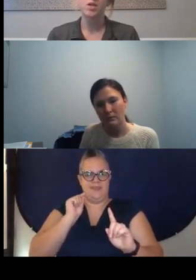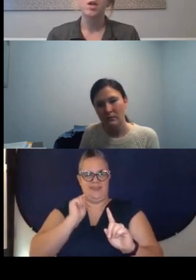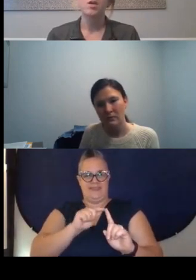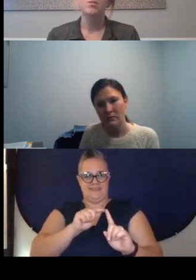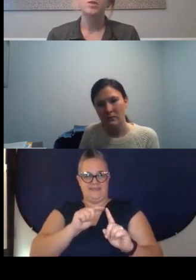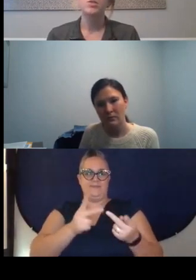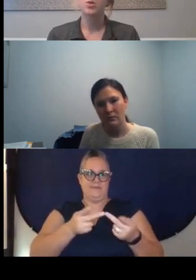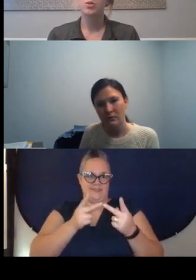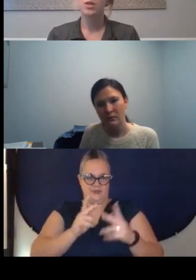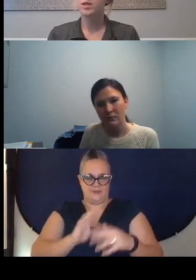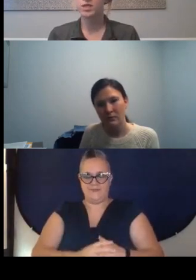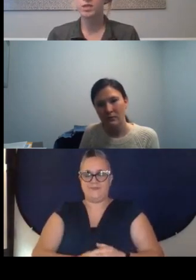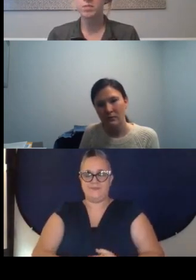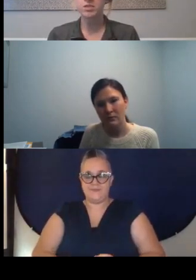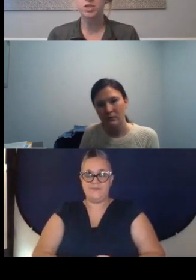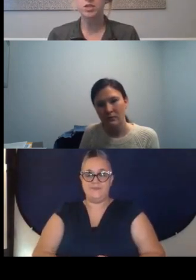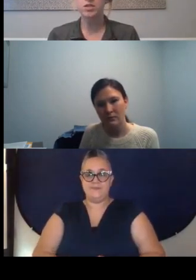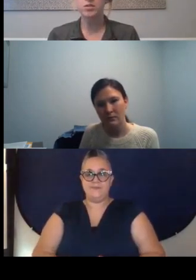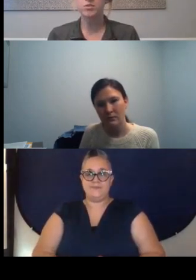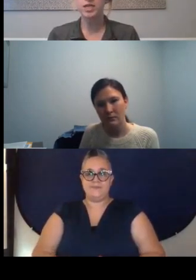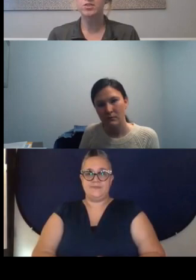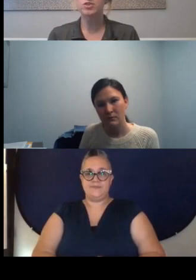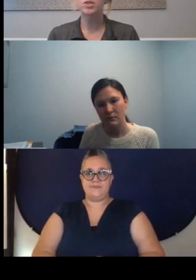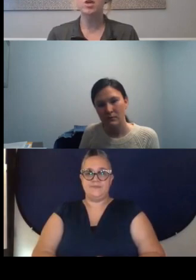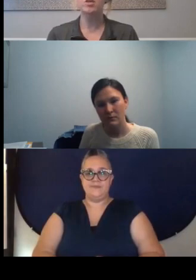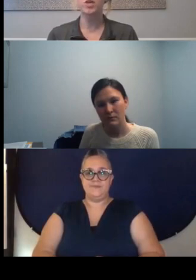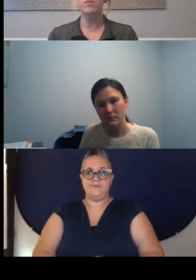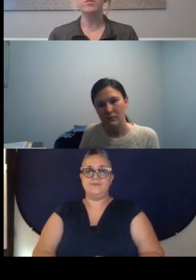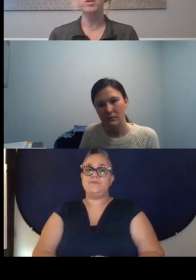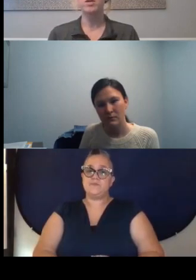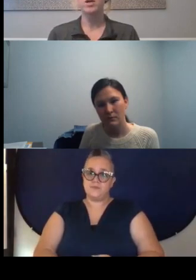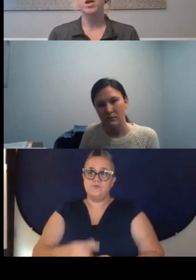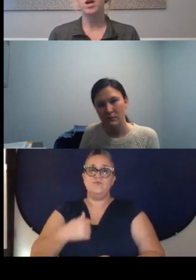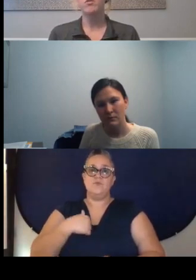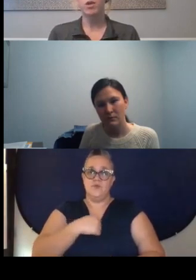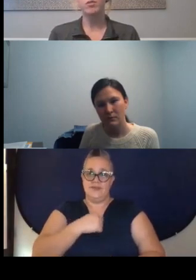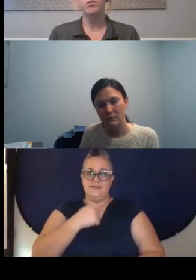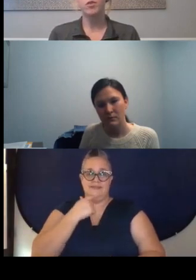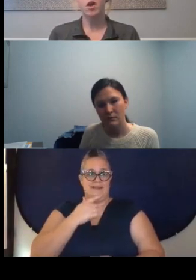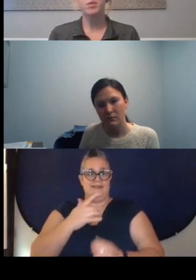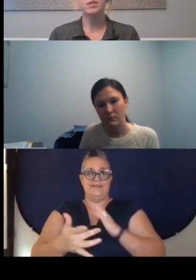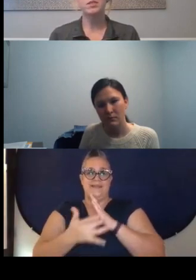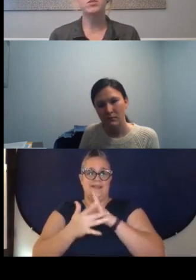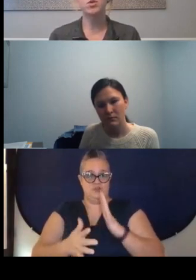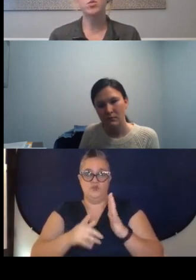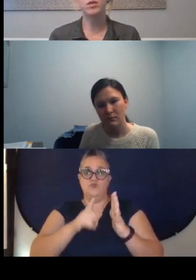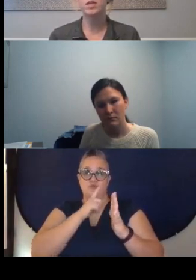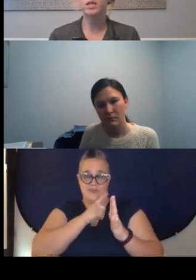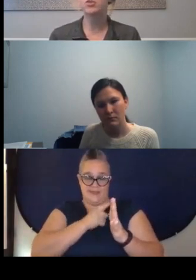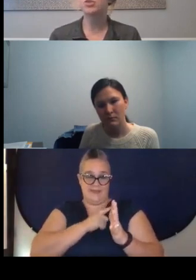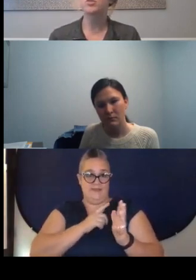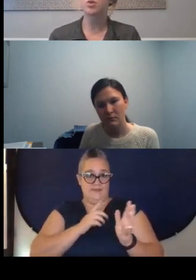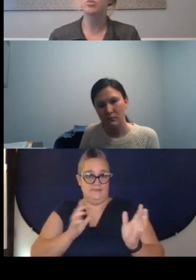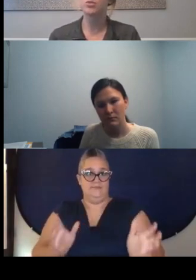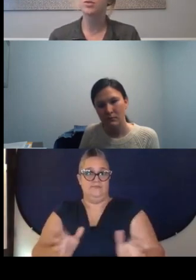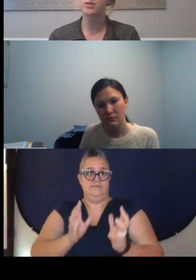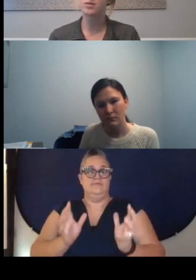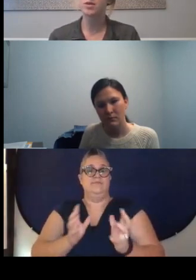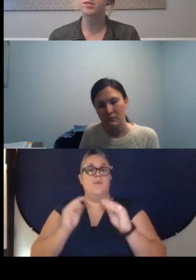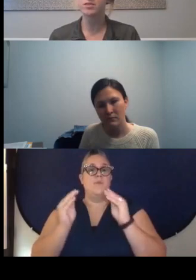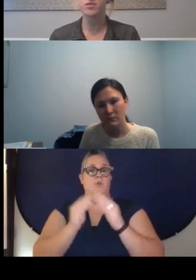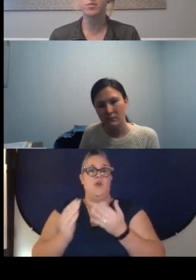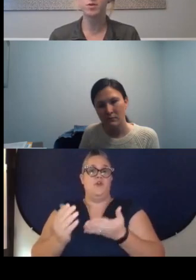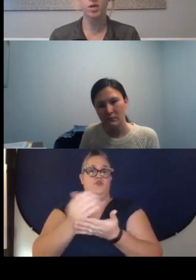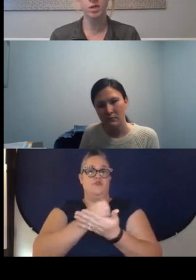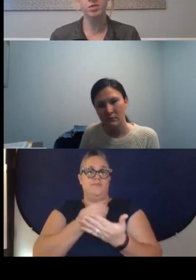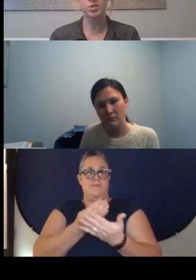position. So like we keep mentioning, technicians are our driver of revenue for our business. So when the technicians go to